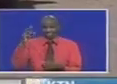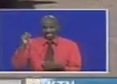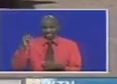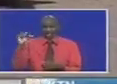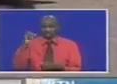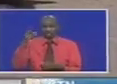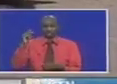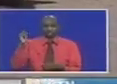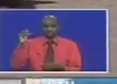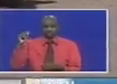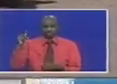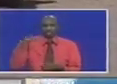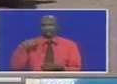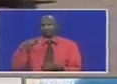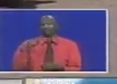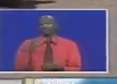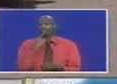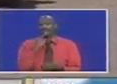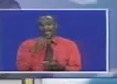Chokochok Village, Turkana Central.